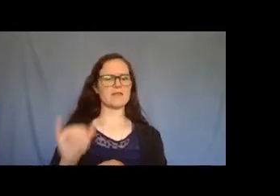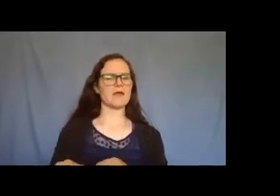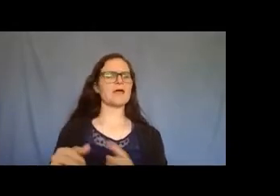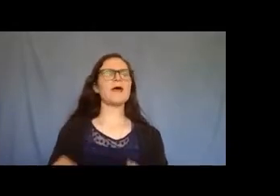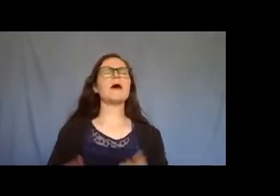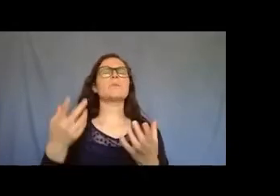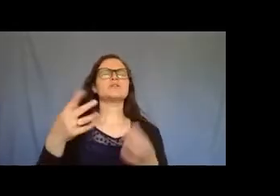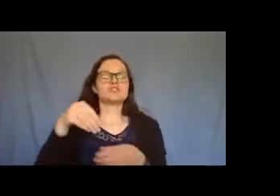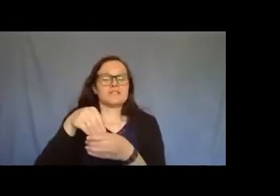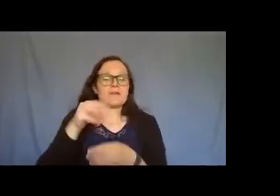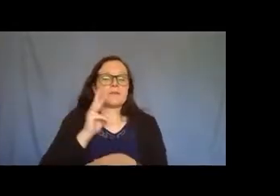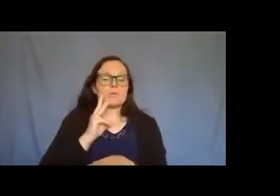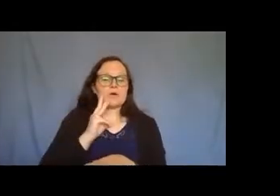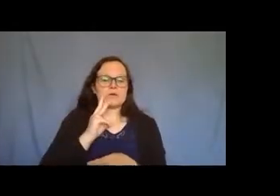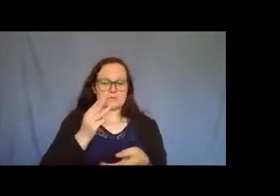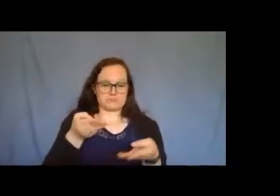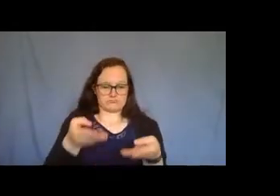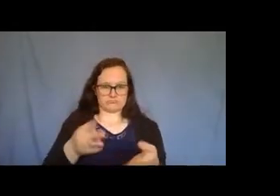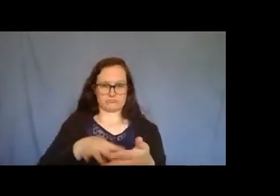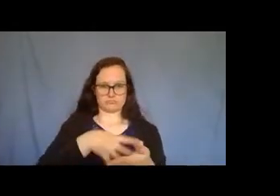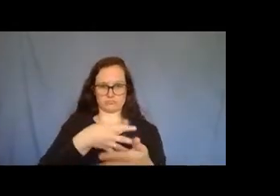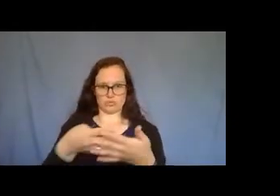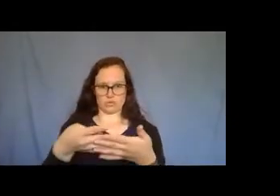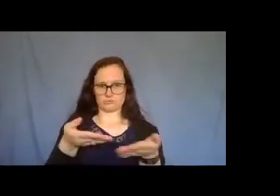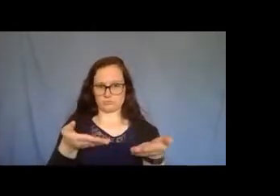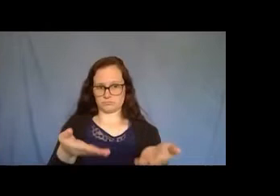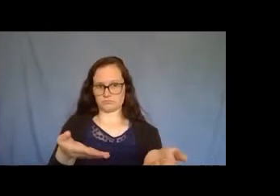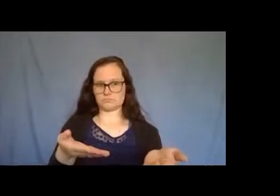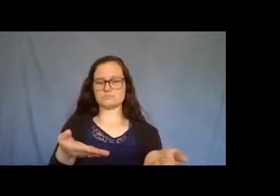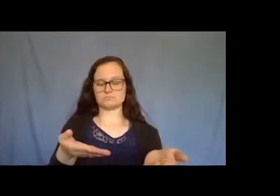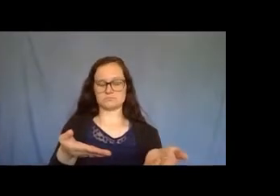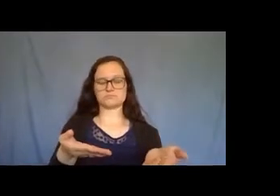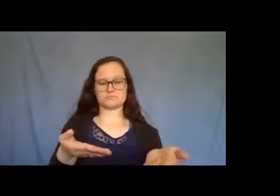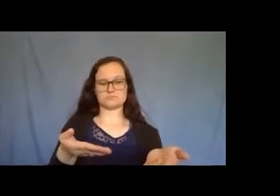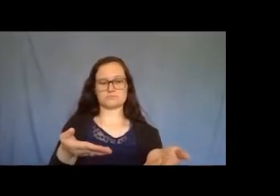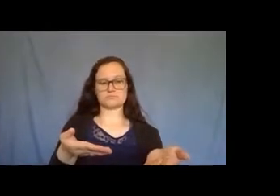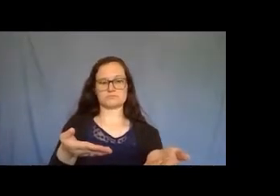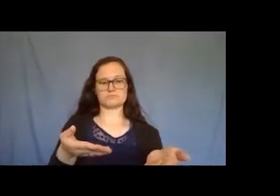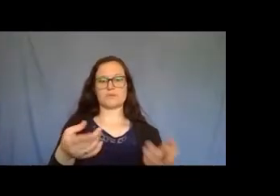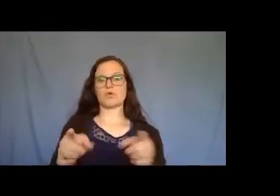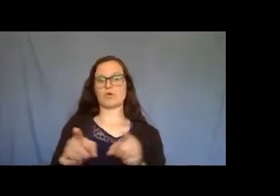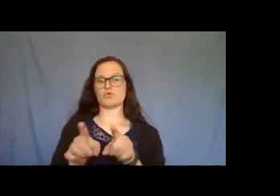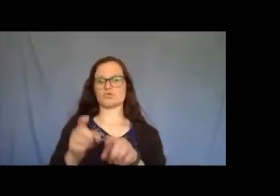and that is plotted now against the chart that I showed you previously.